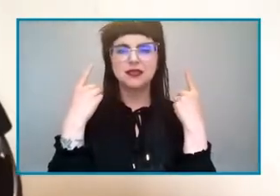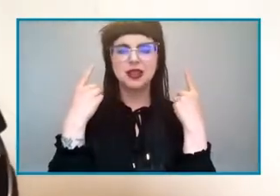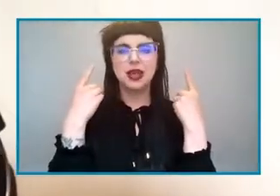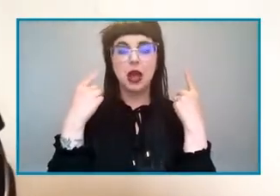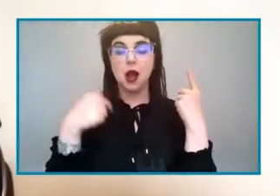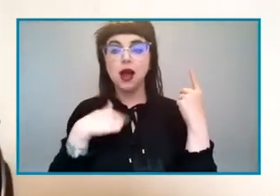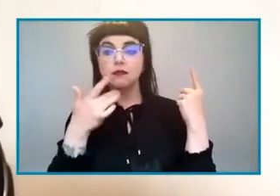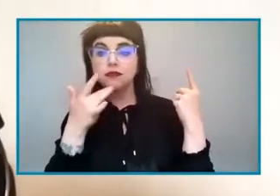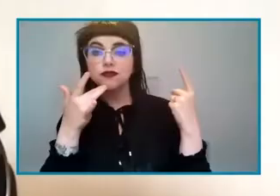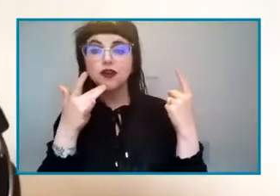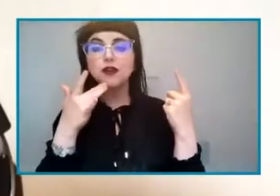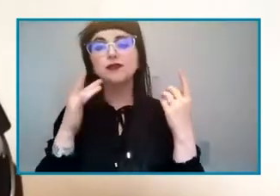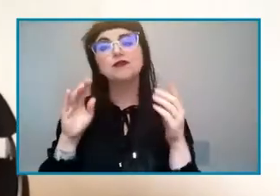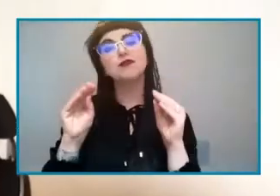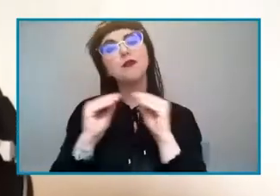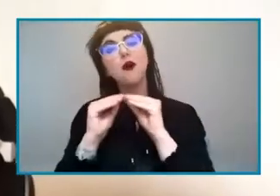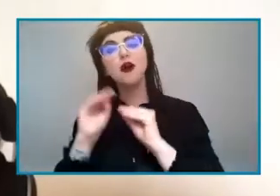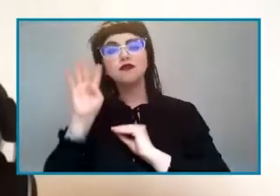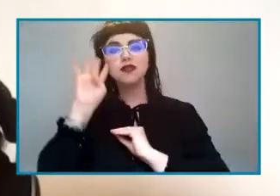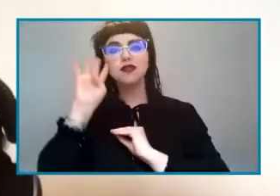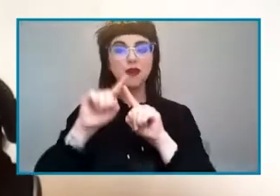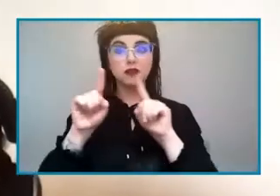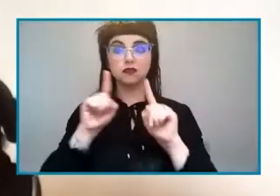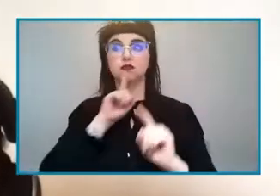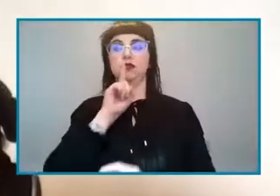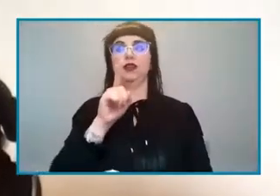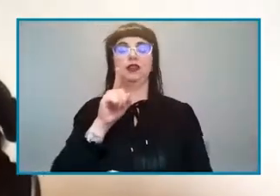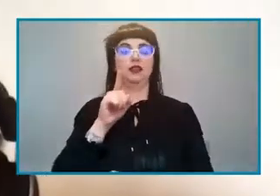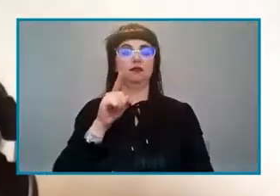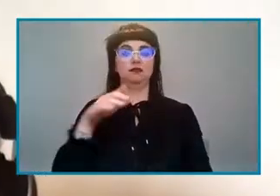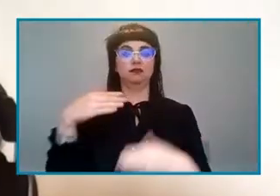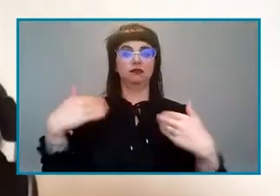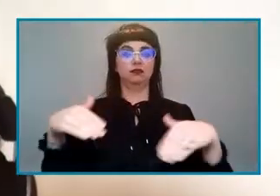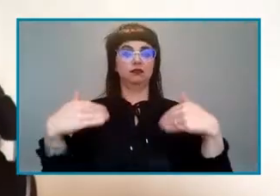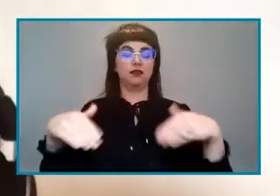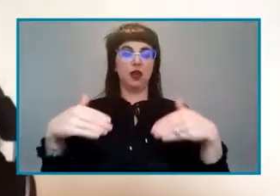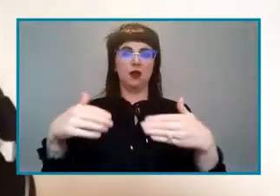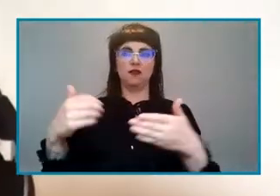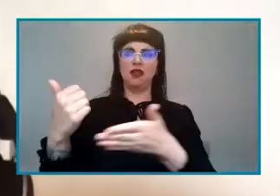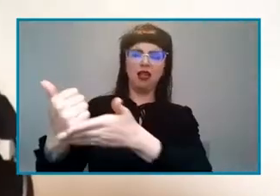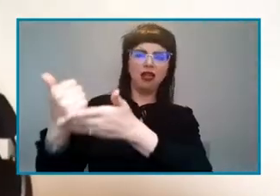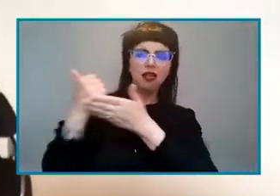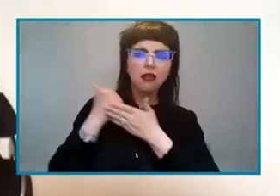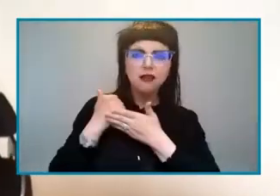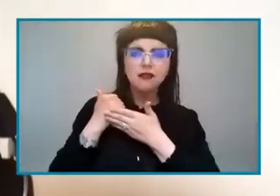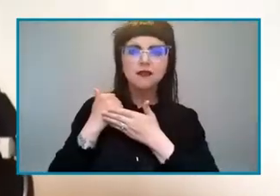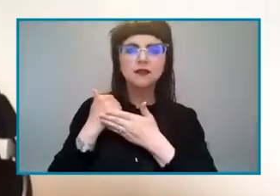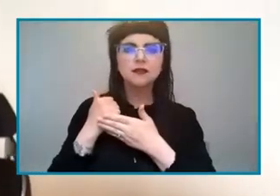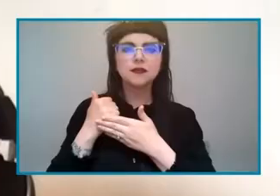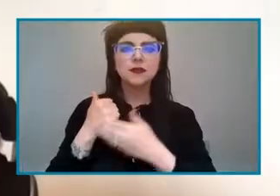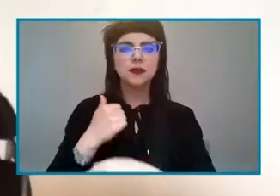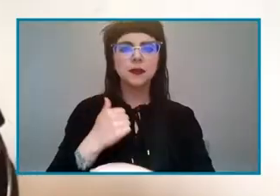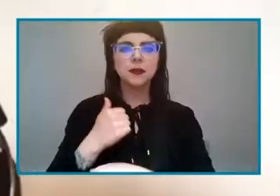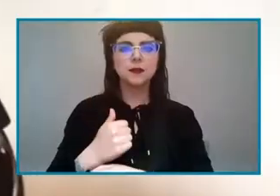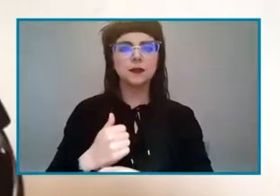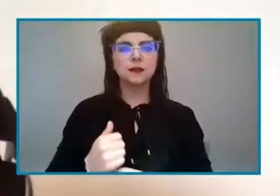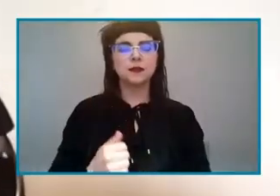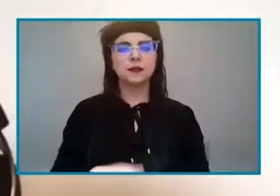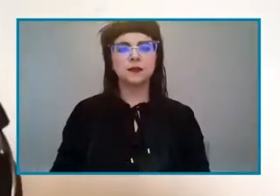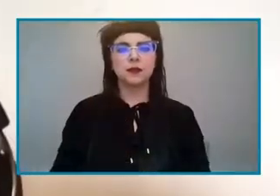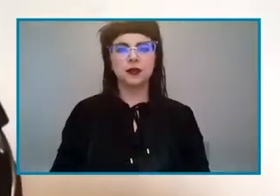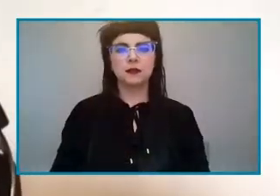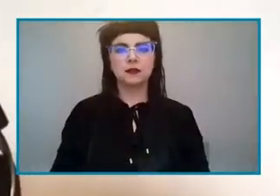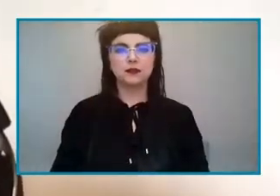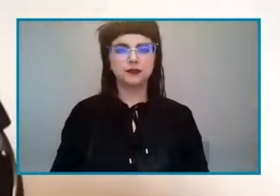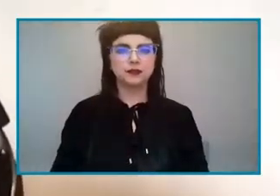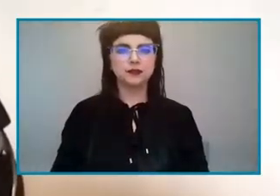being incredibly helpful because, I thought, and I'm pretty sure that